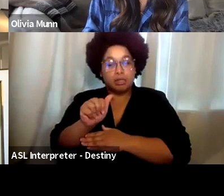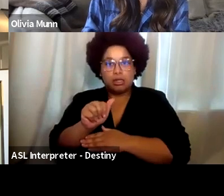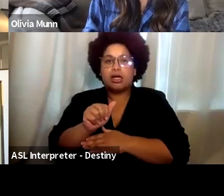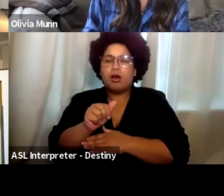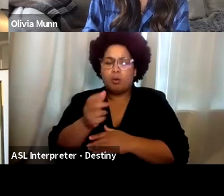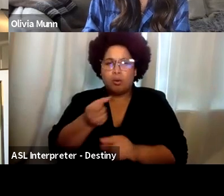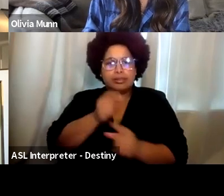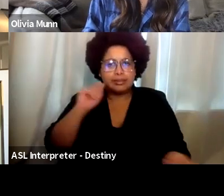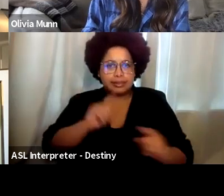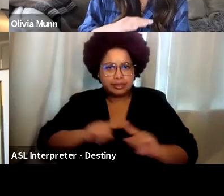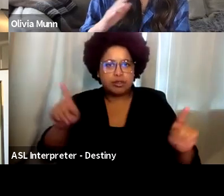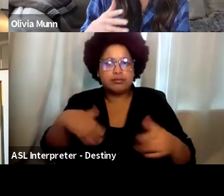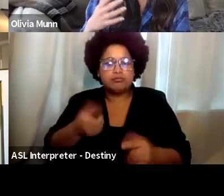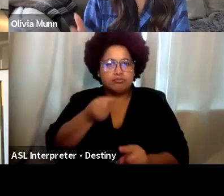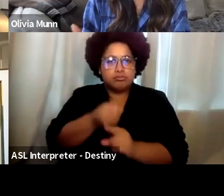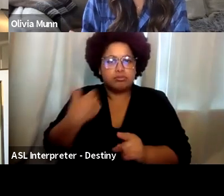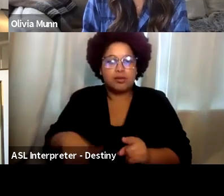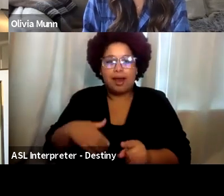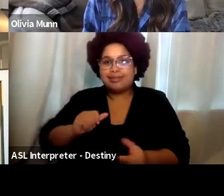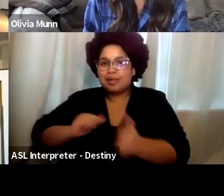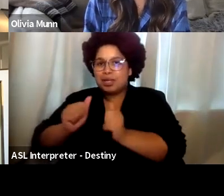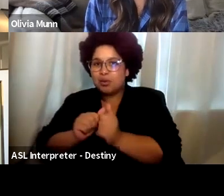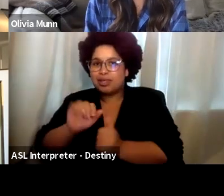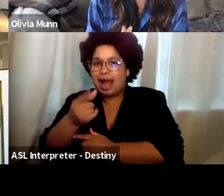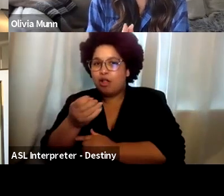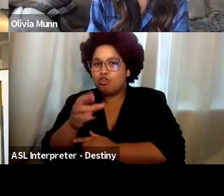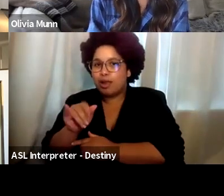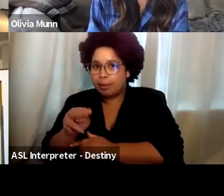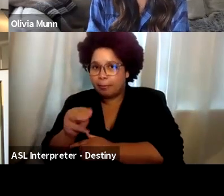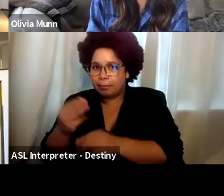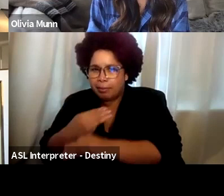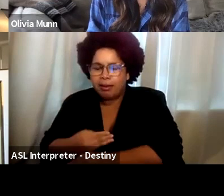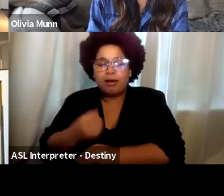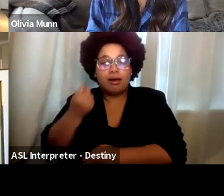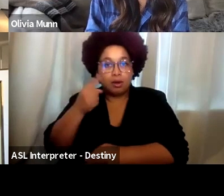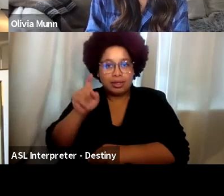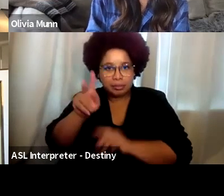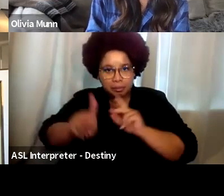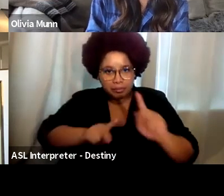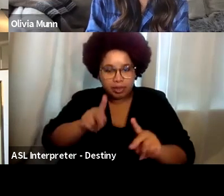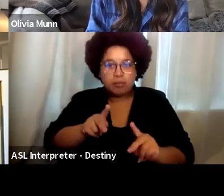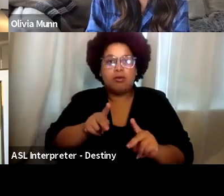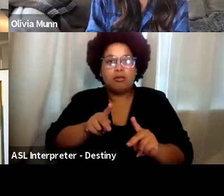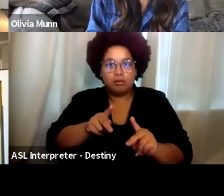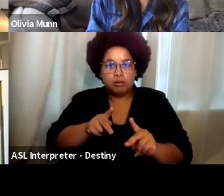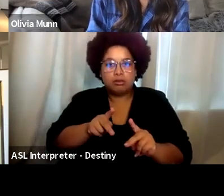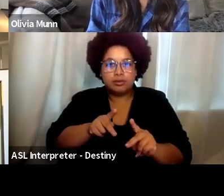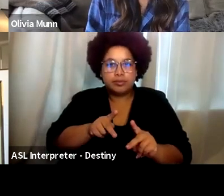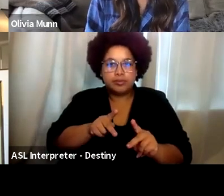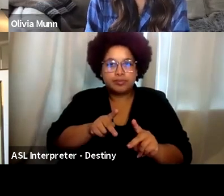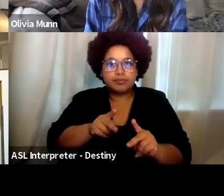because that's not competing with an algorithm anymore. That's what we need. We need people